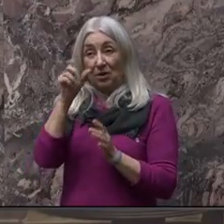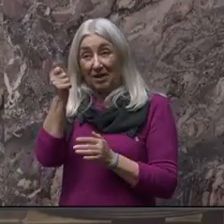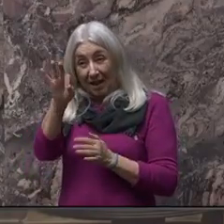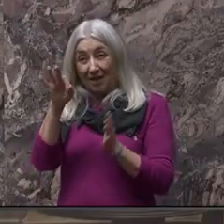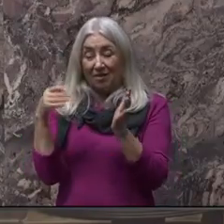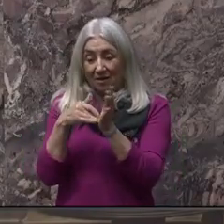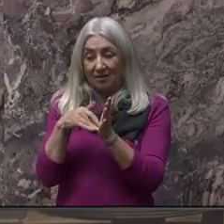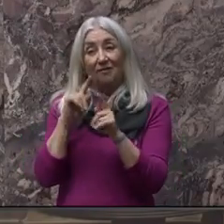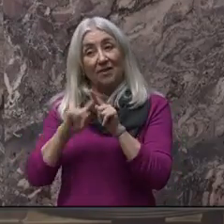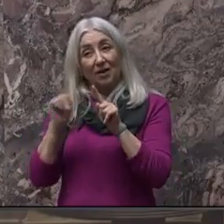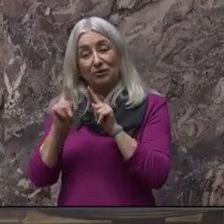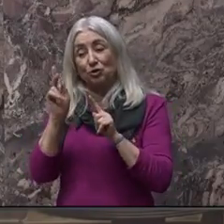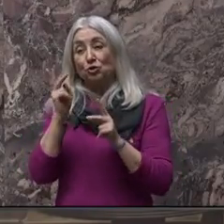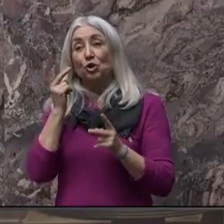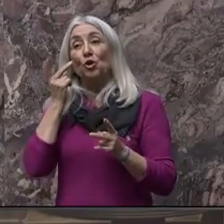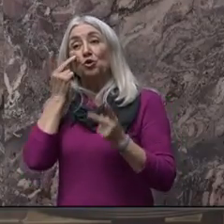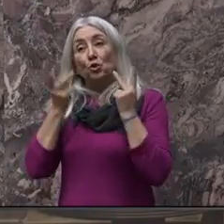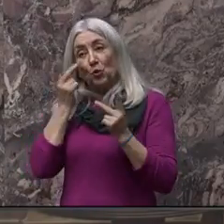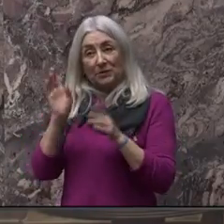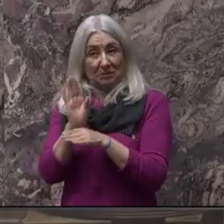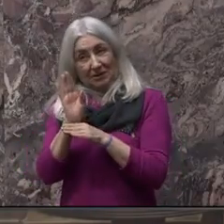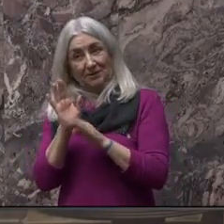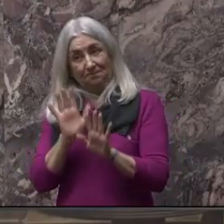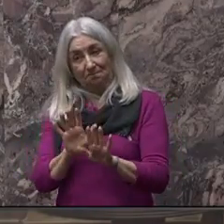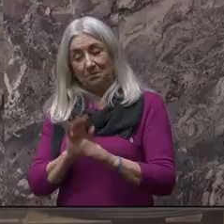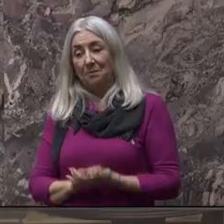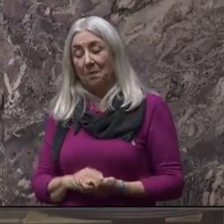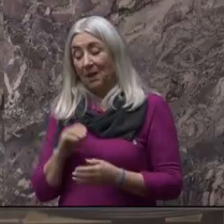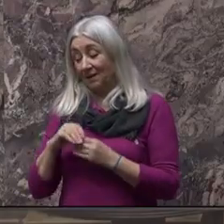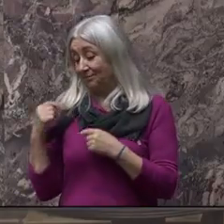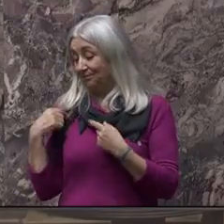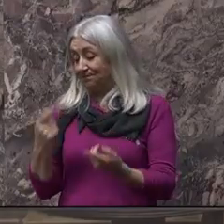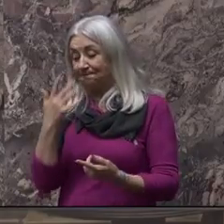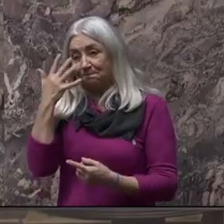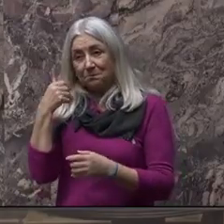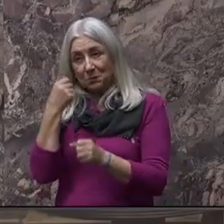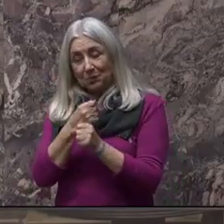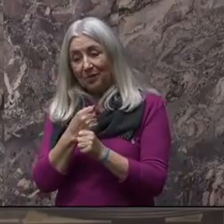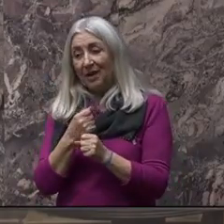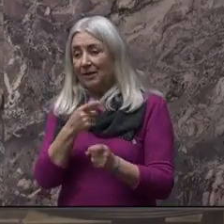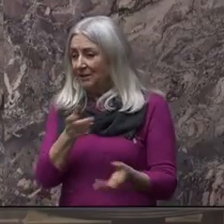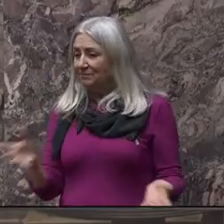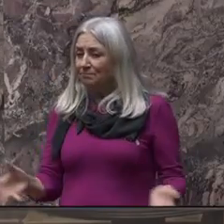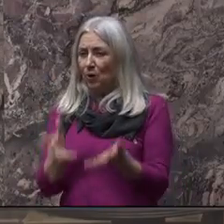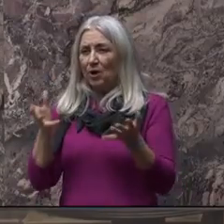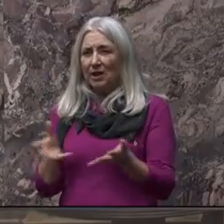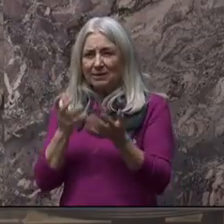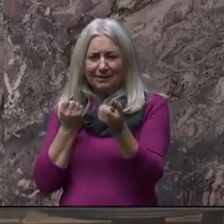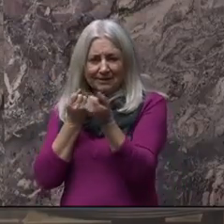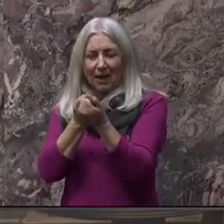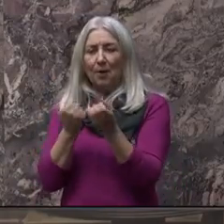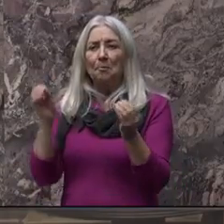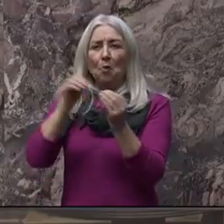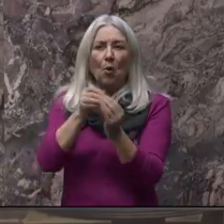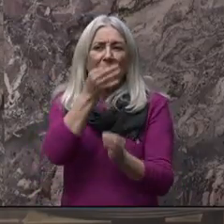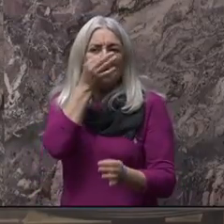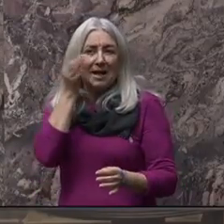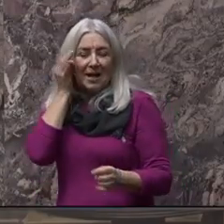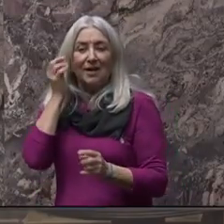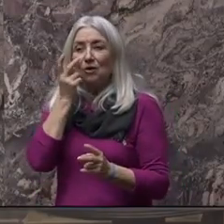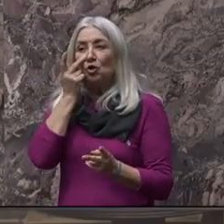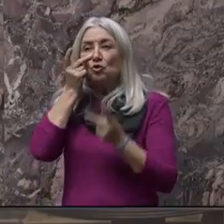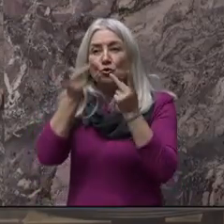businesses. In 5 years, your government has successfully promoted Aboriginal tourism, more than doubling the number